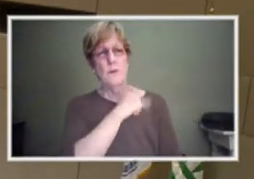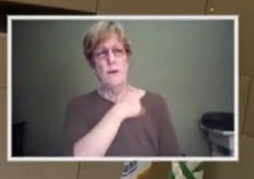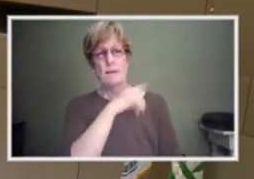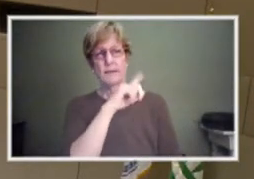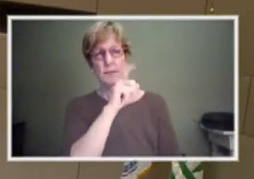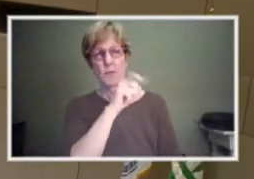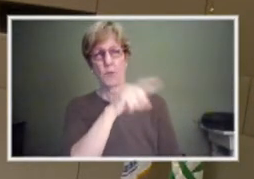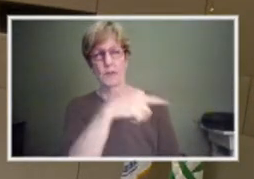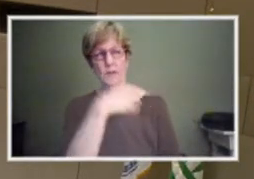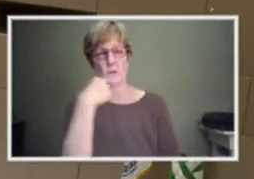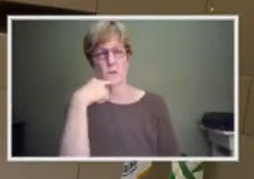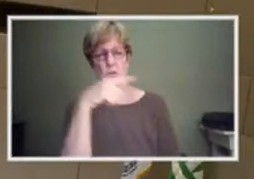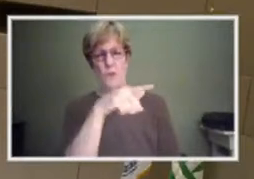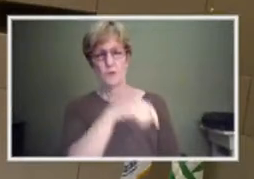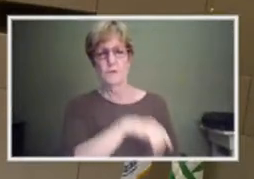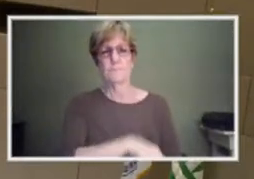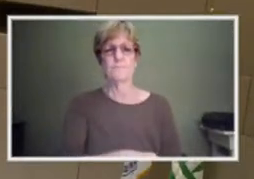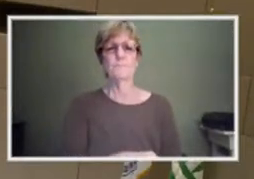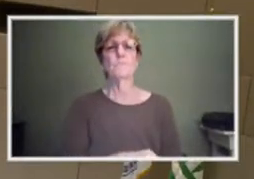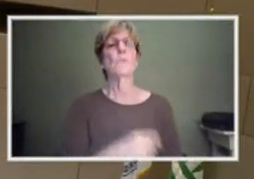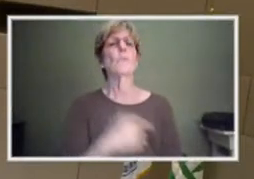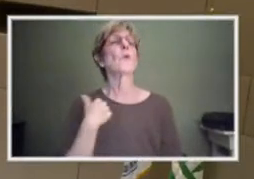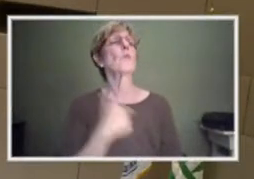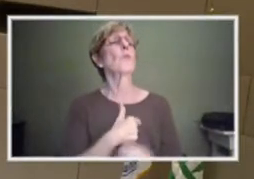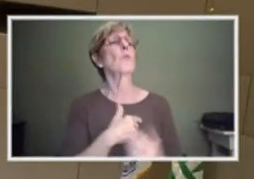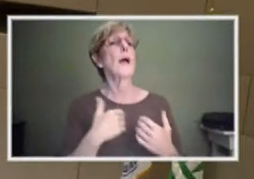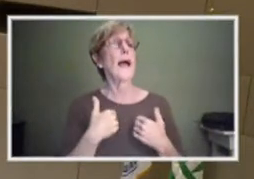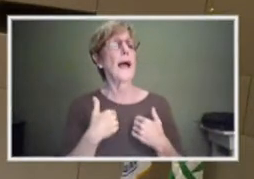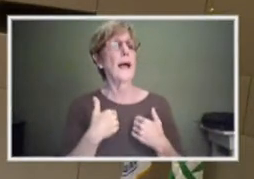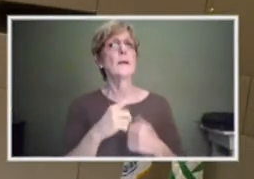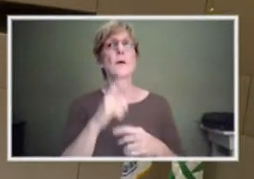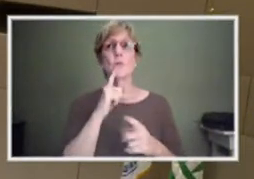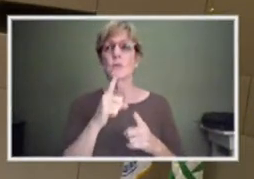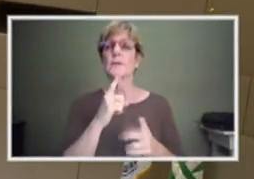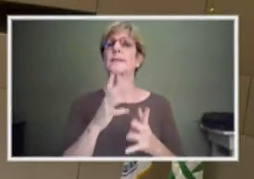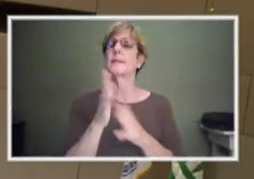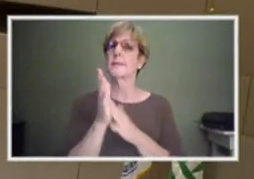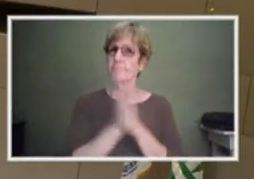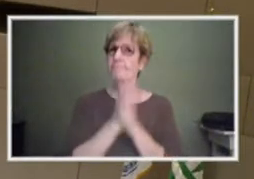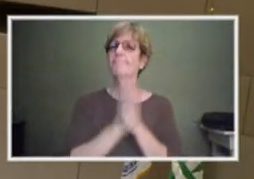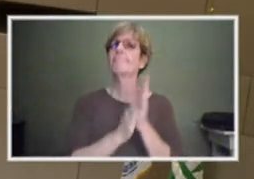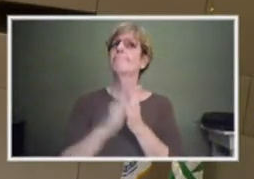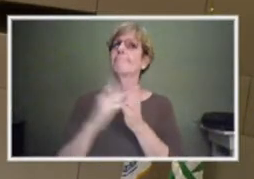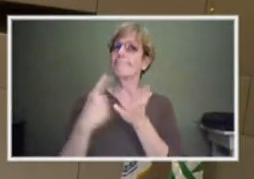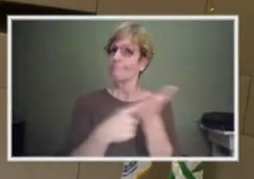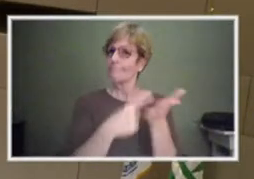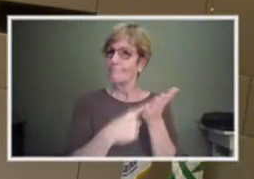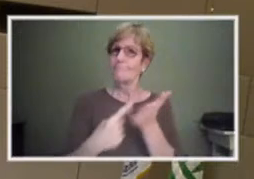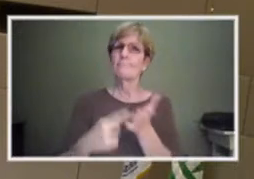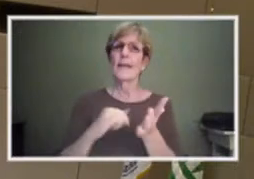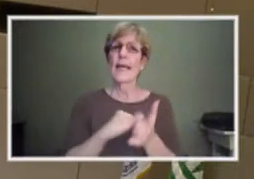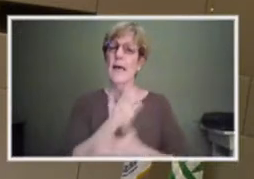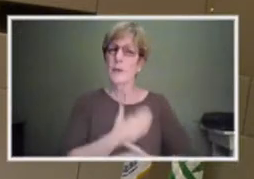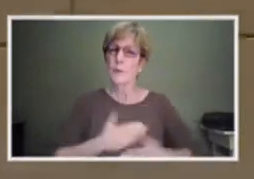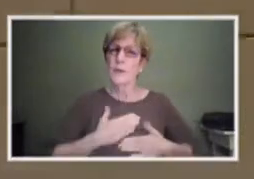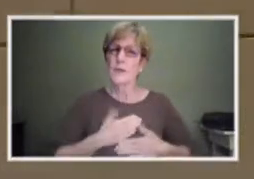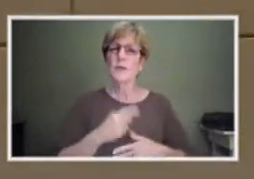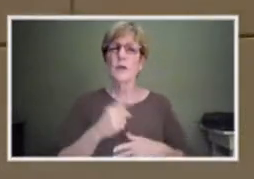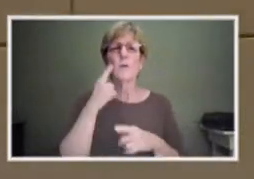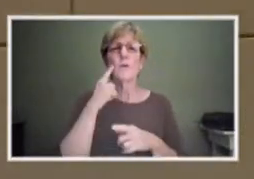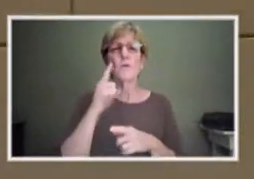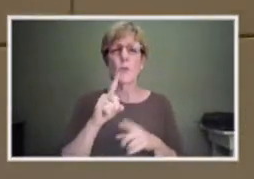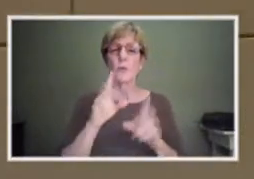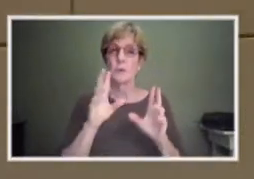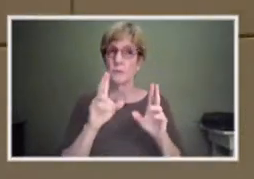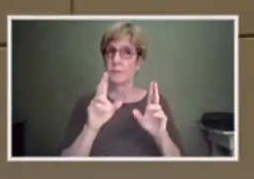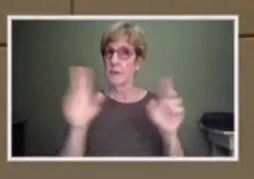you. We did have a really robust conversation, which I appreciate, but for the sake of transparency and